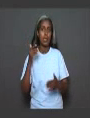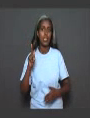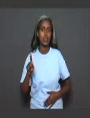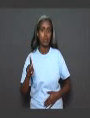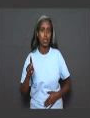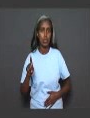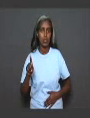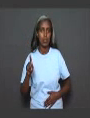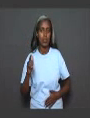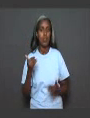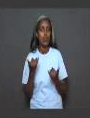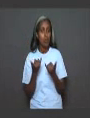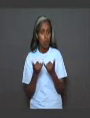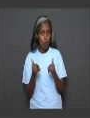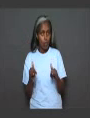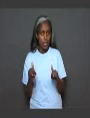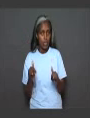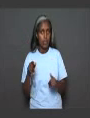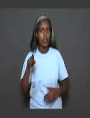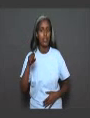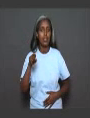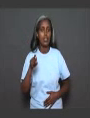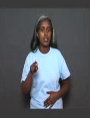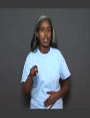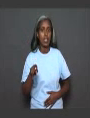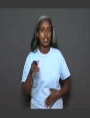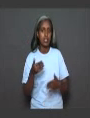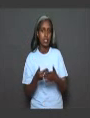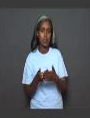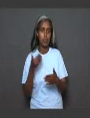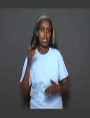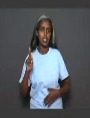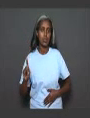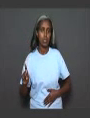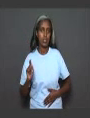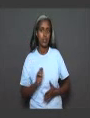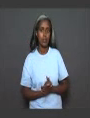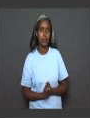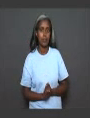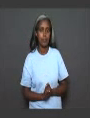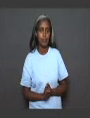1 over x minus 1.